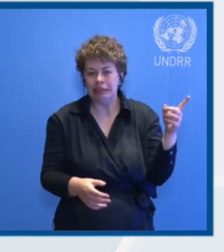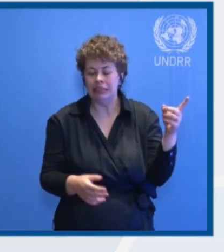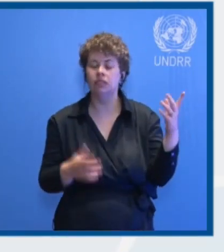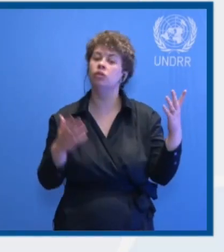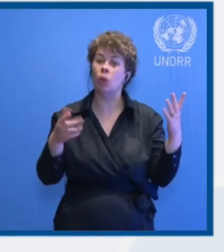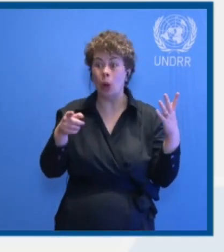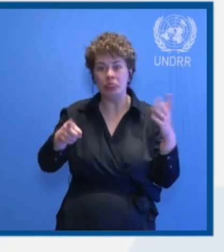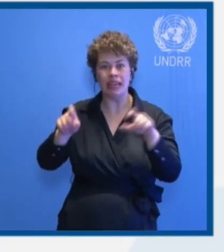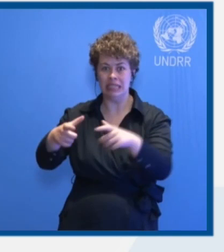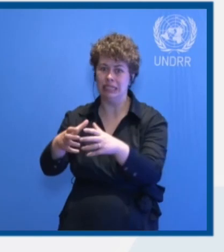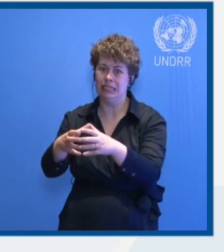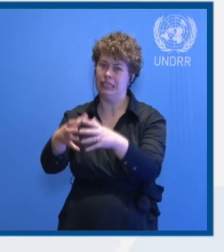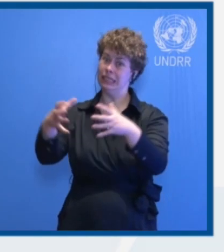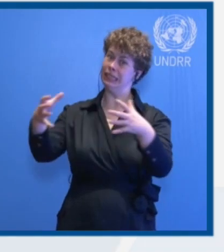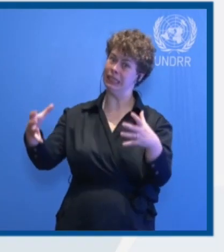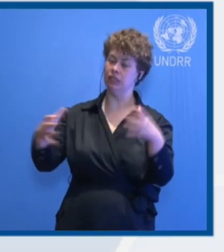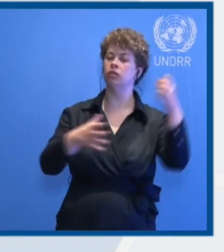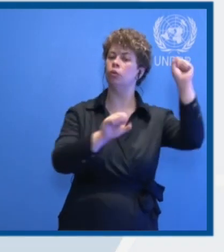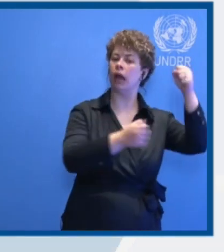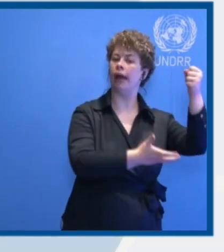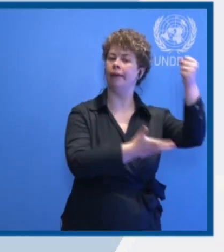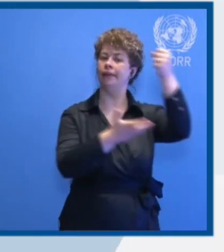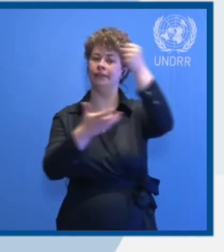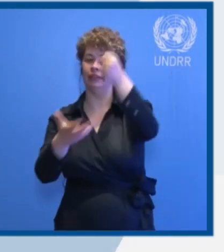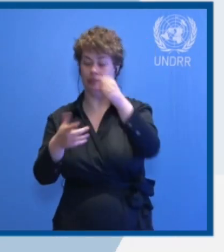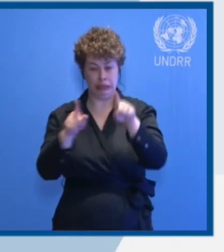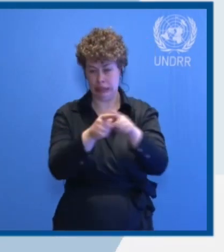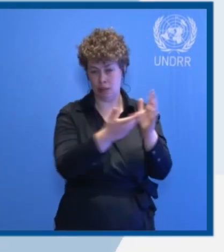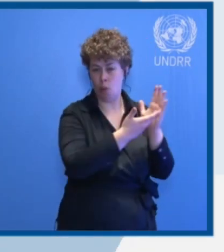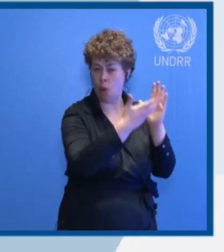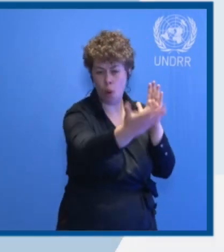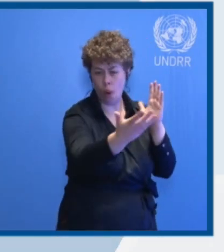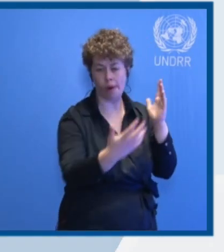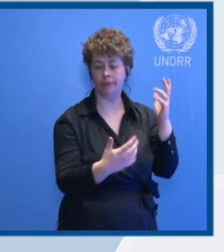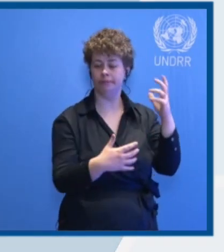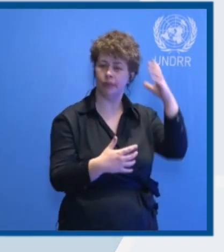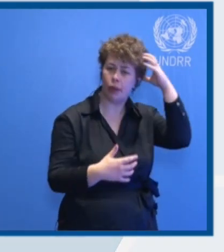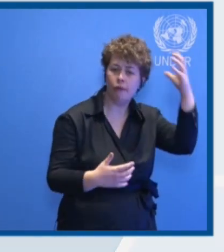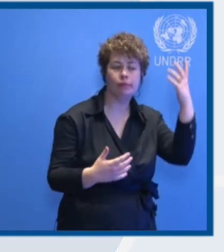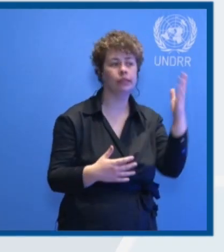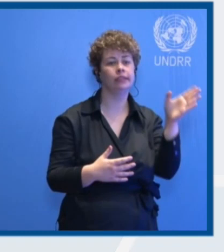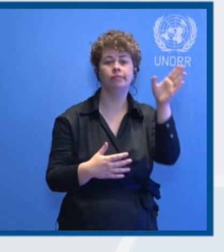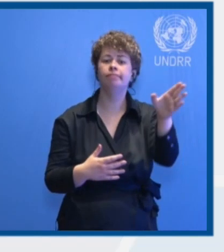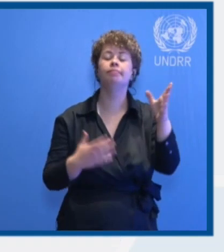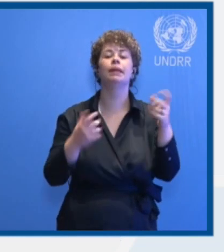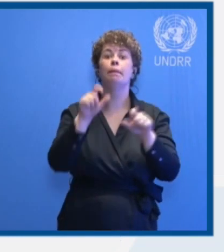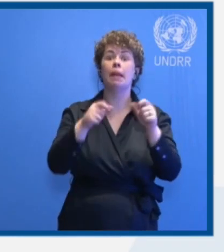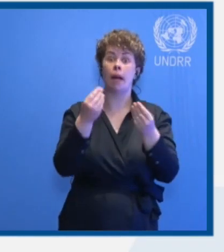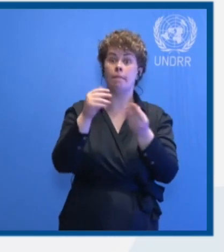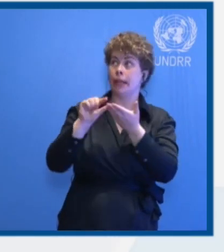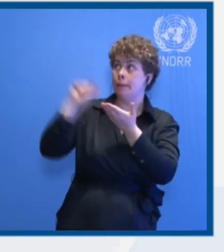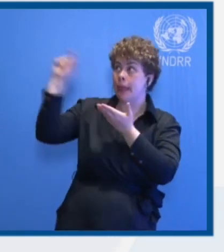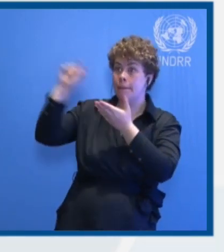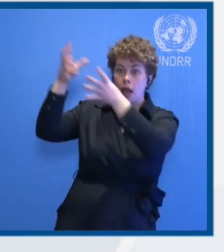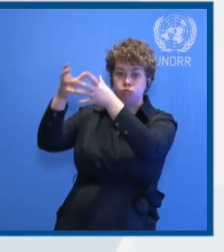funding. So this is the case for all of the large institutional investors, pension funds, insurers, DFIs.